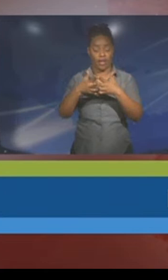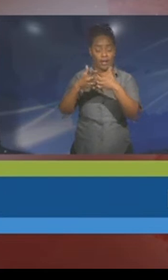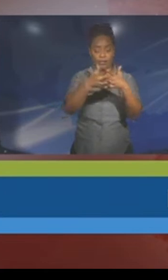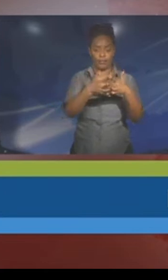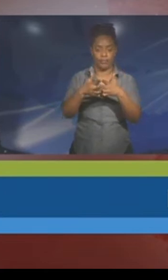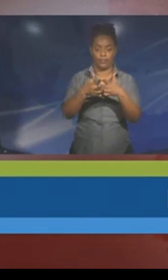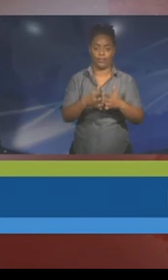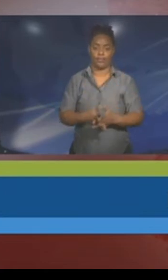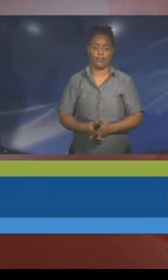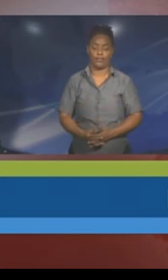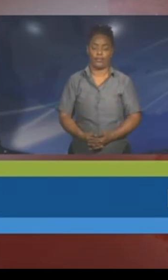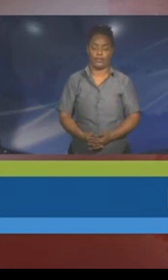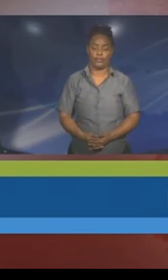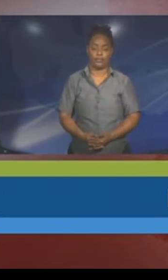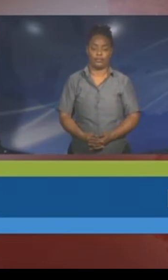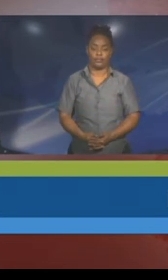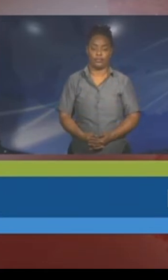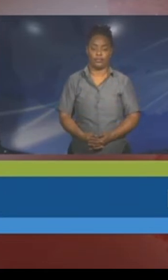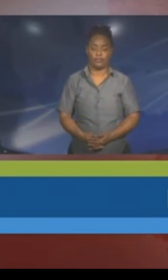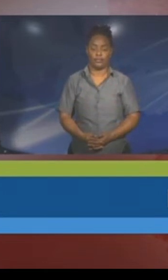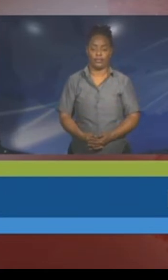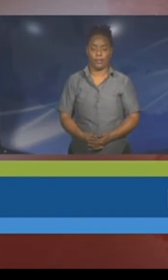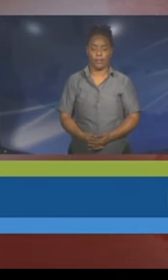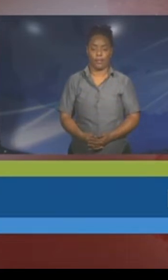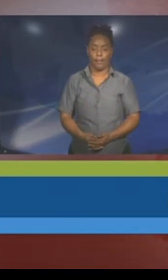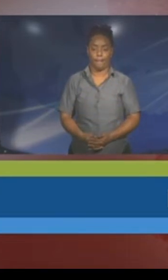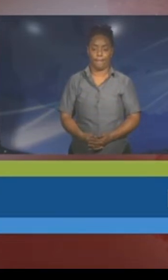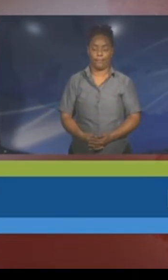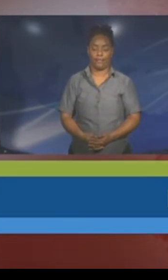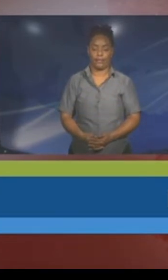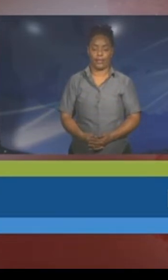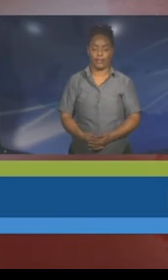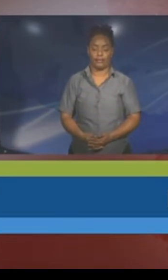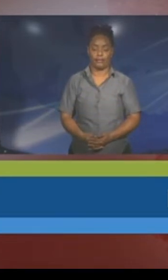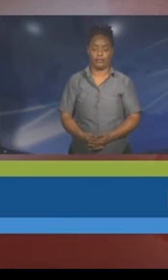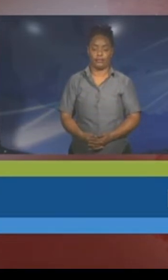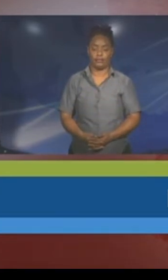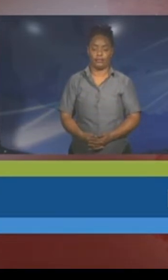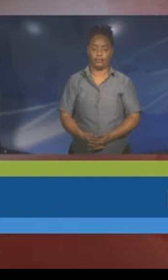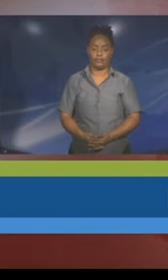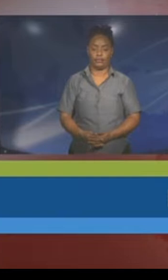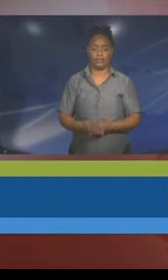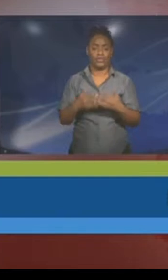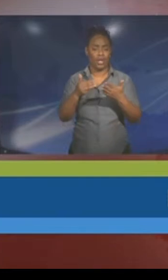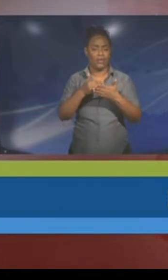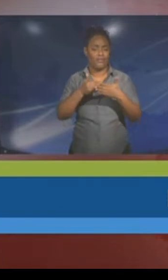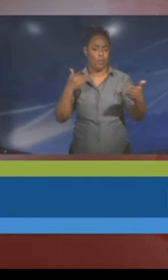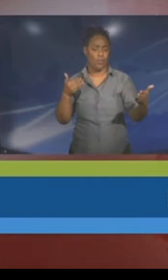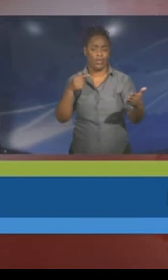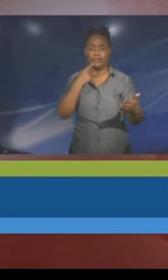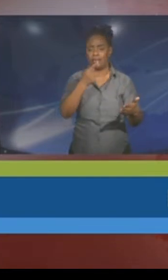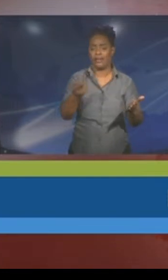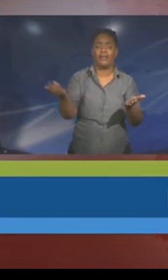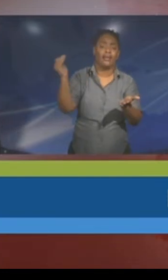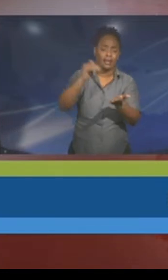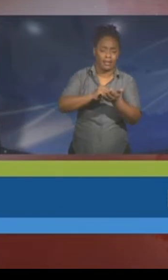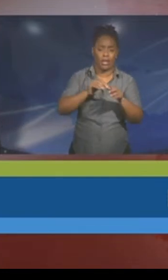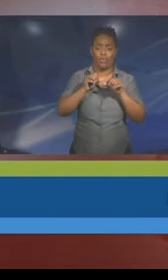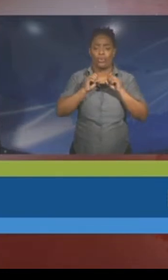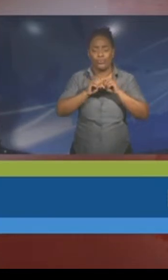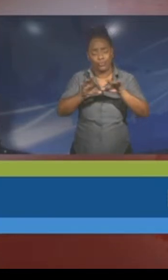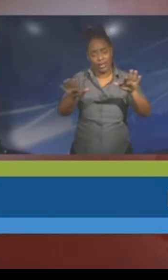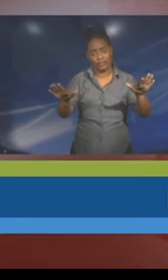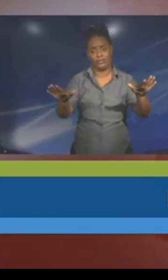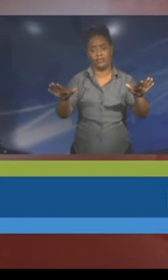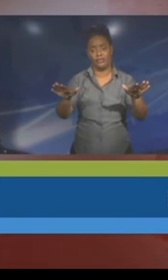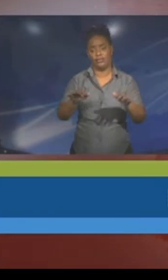slide. So this is a little background. We had done this before, just going through the transmission. The monkeypox virus